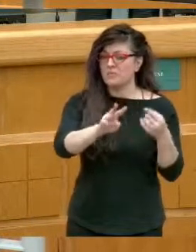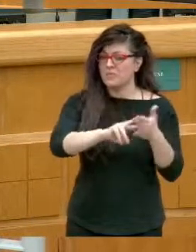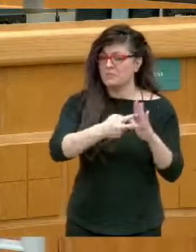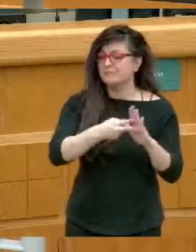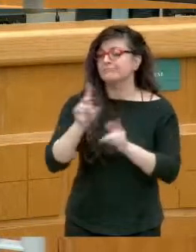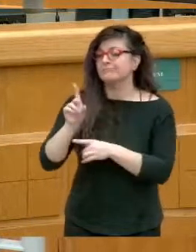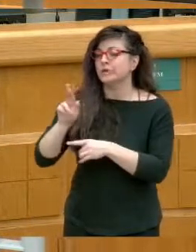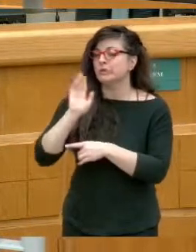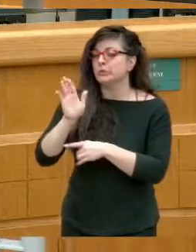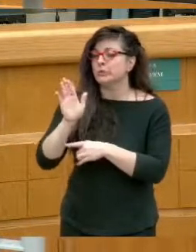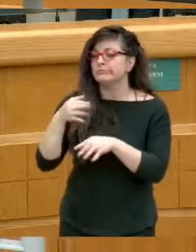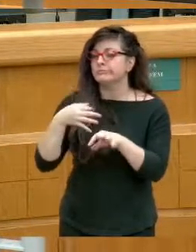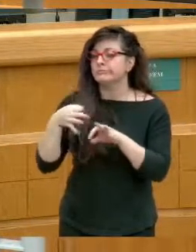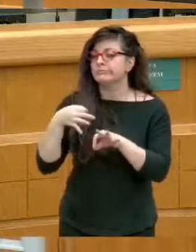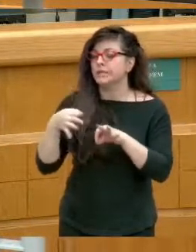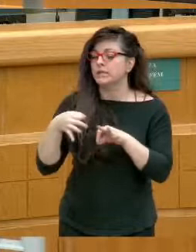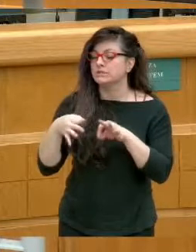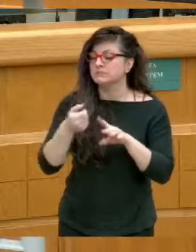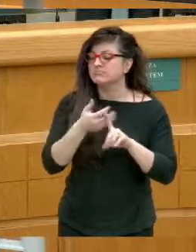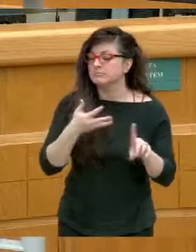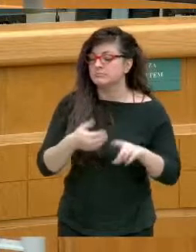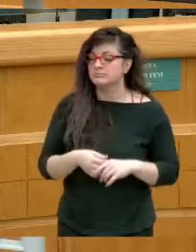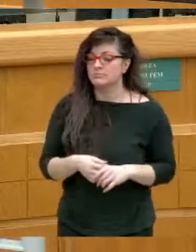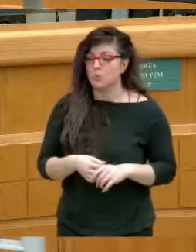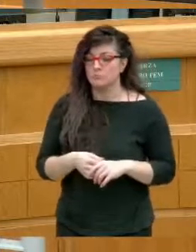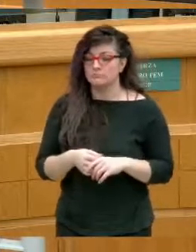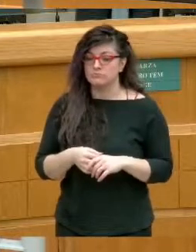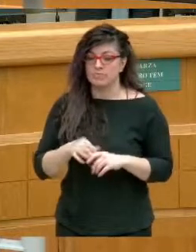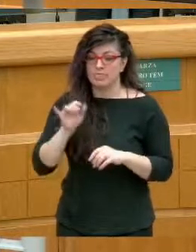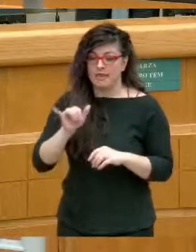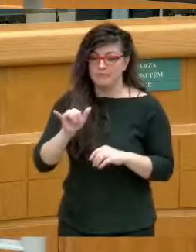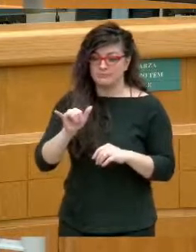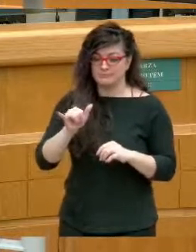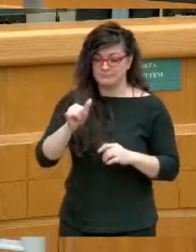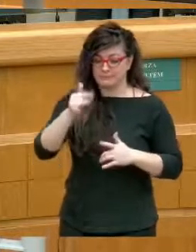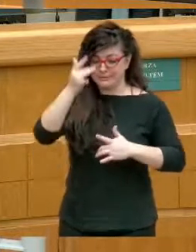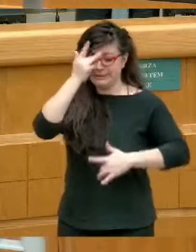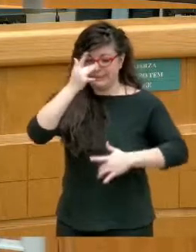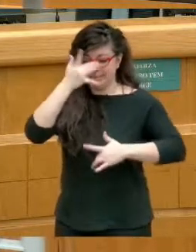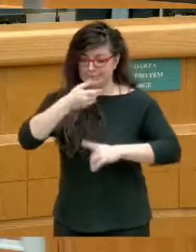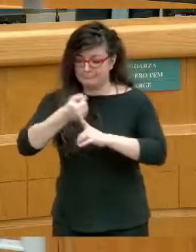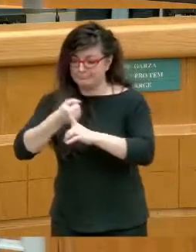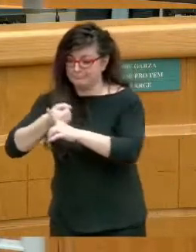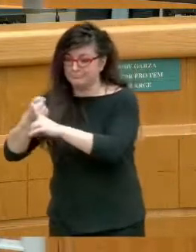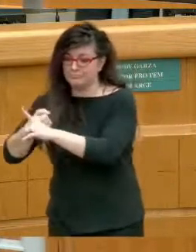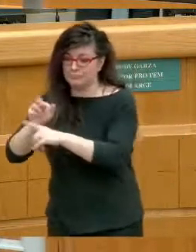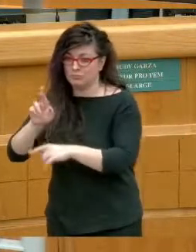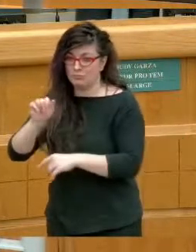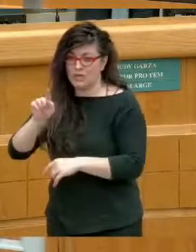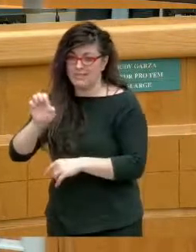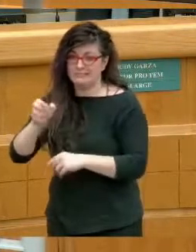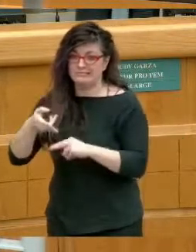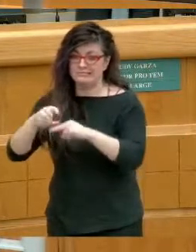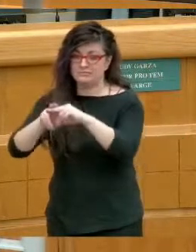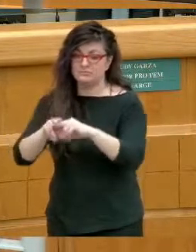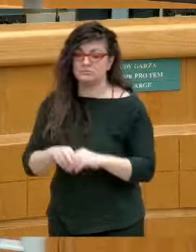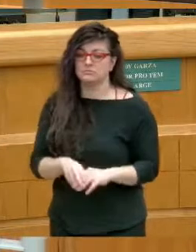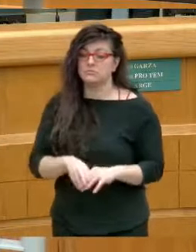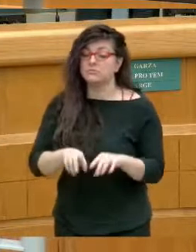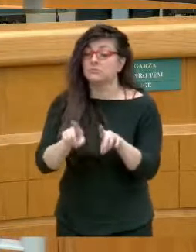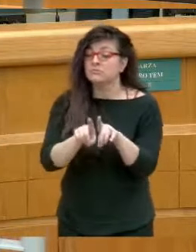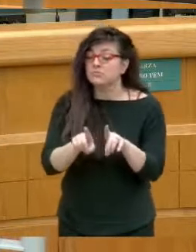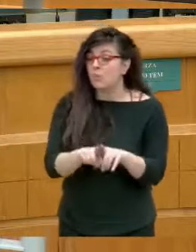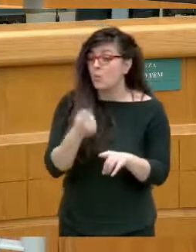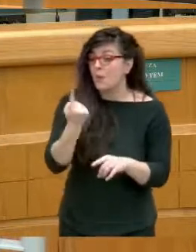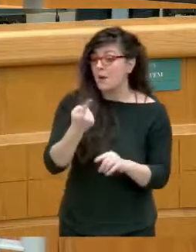first time you're watching. So our transmission rate is up. One good thing, though, is our hospitals presently are well within capacity,